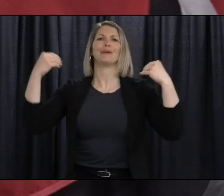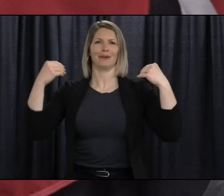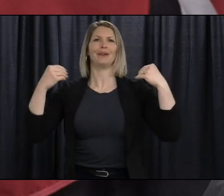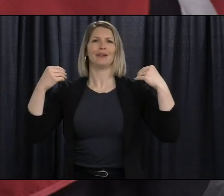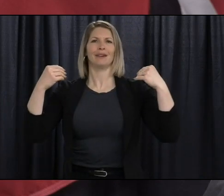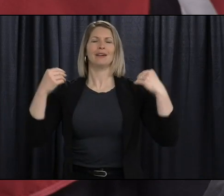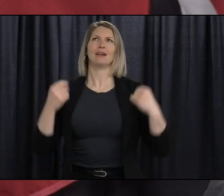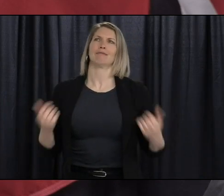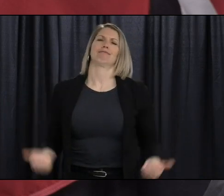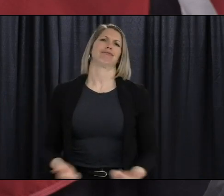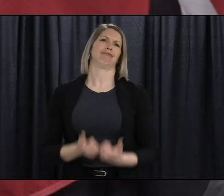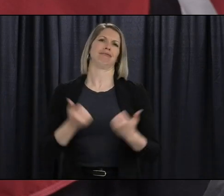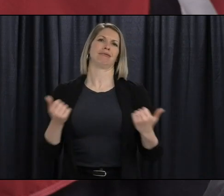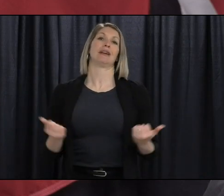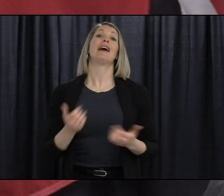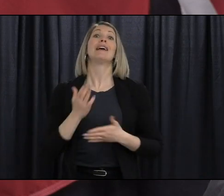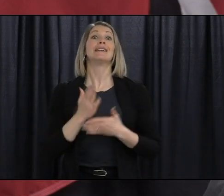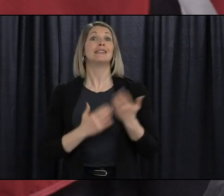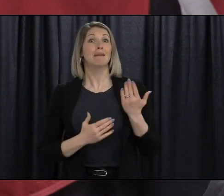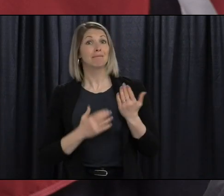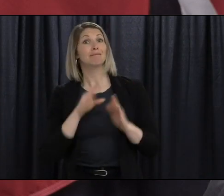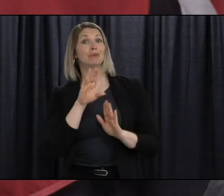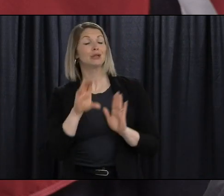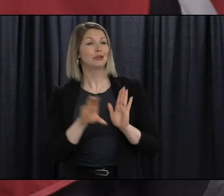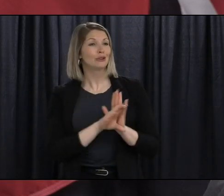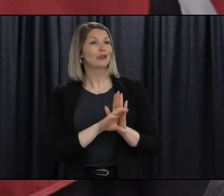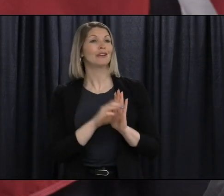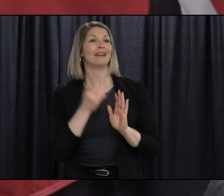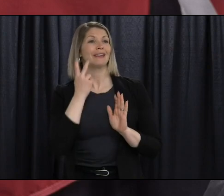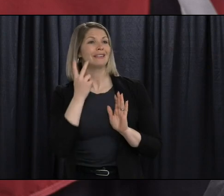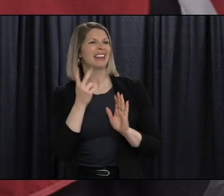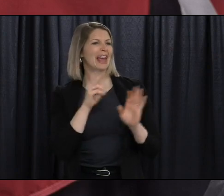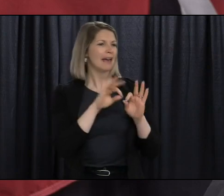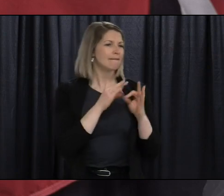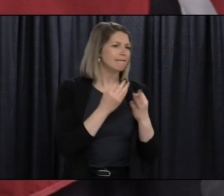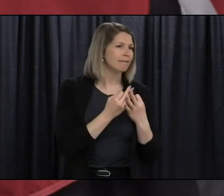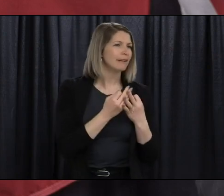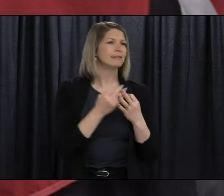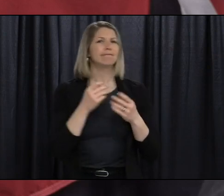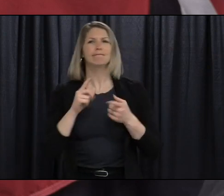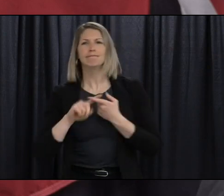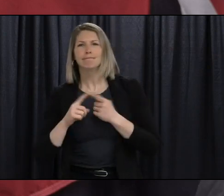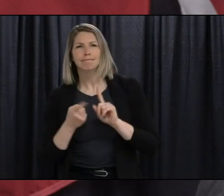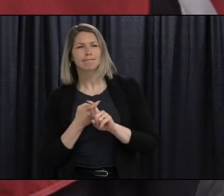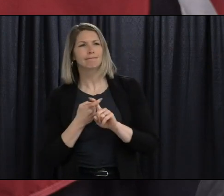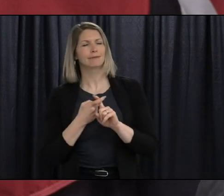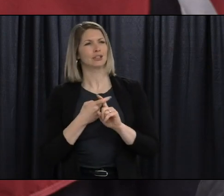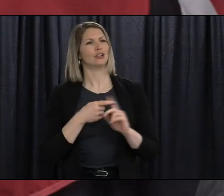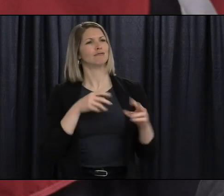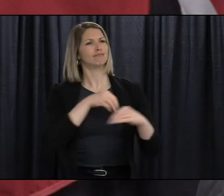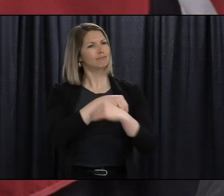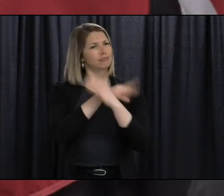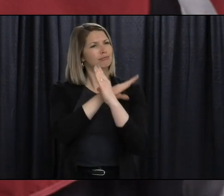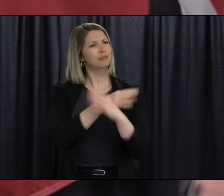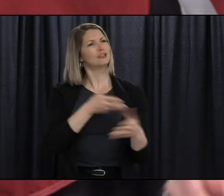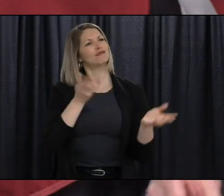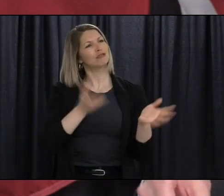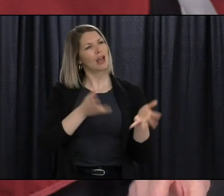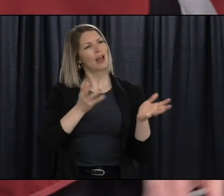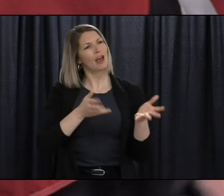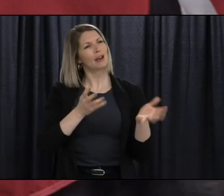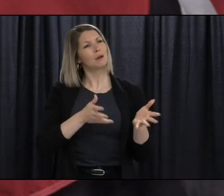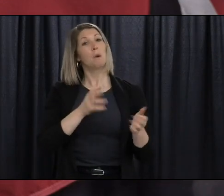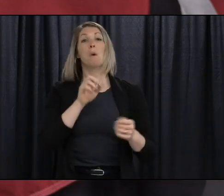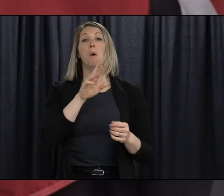I've seen so many familiar pictures of families and friends who doing video chats and sending well wishes to each other through a